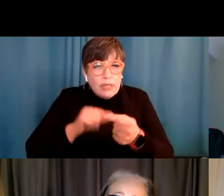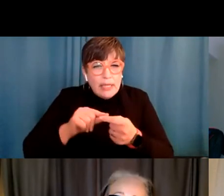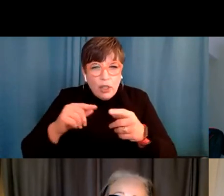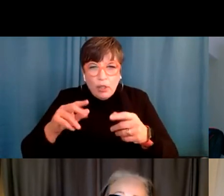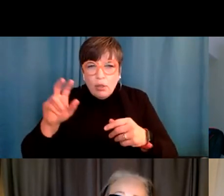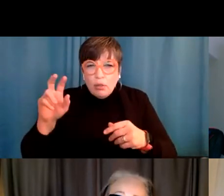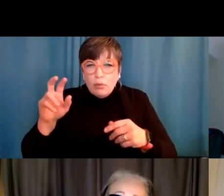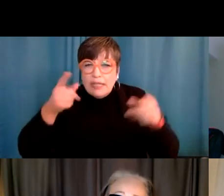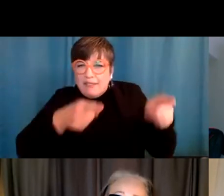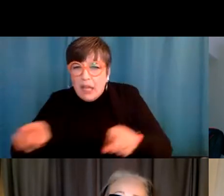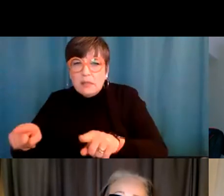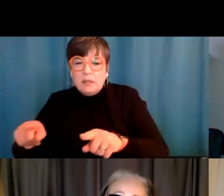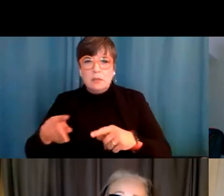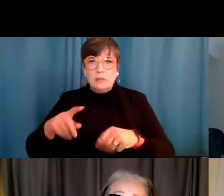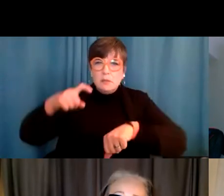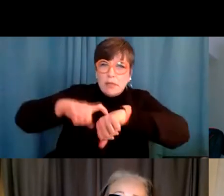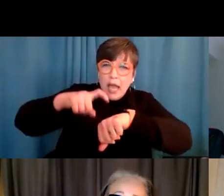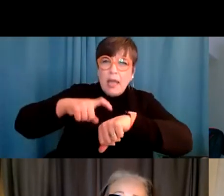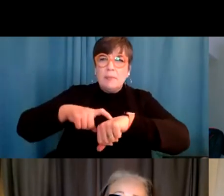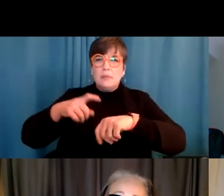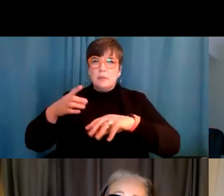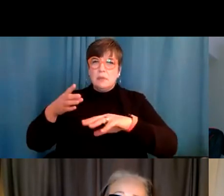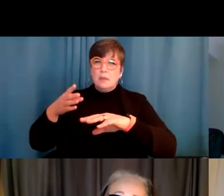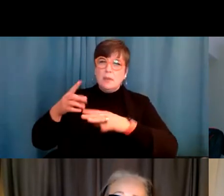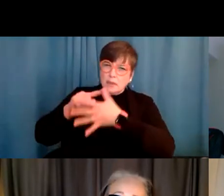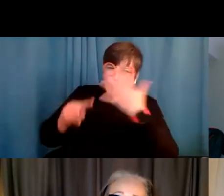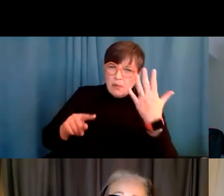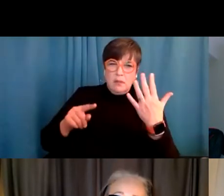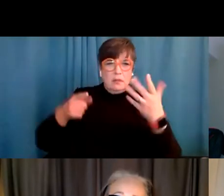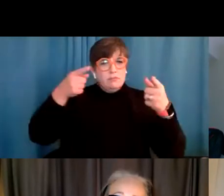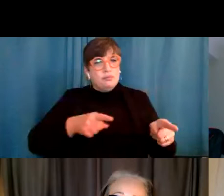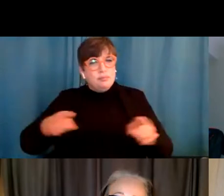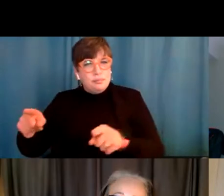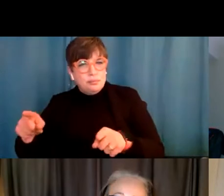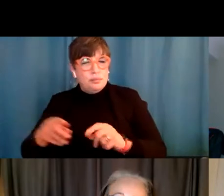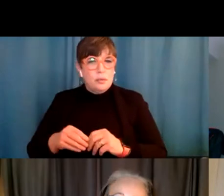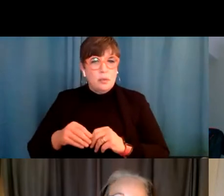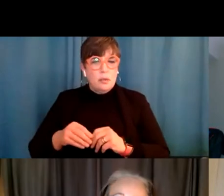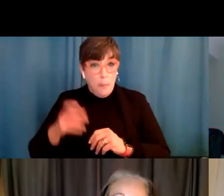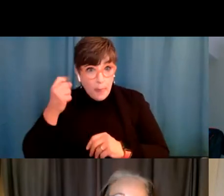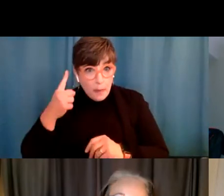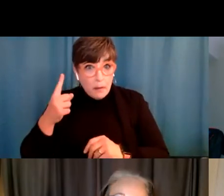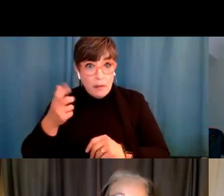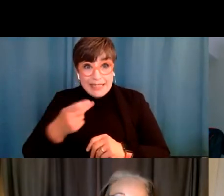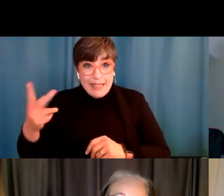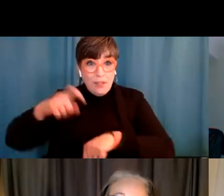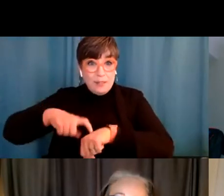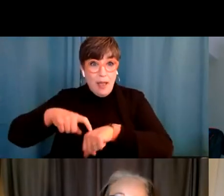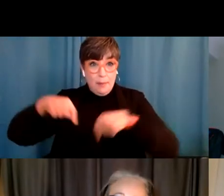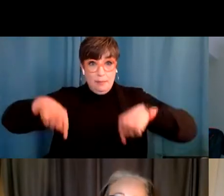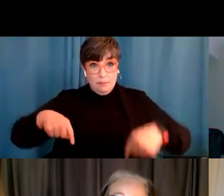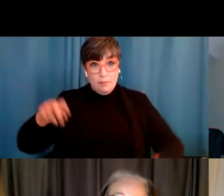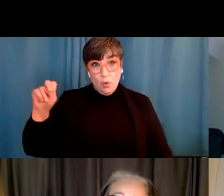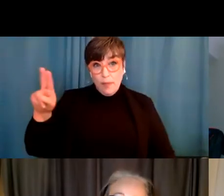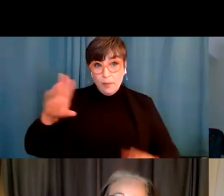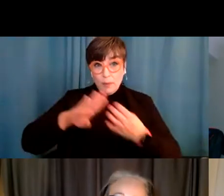more necessary. But as we've said several times in several conversations, particularly in the Northeastern community,